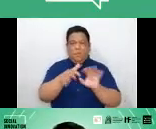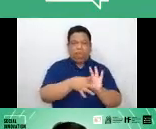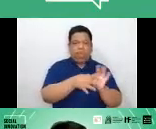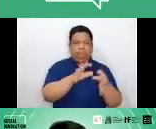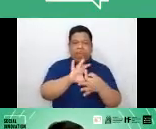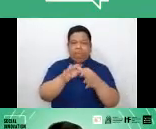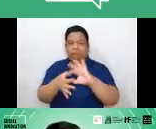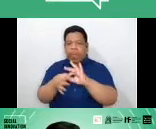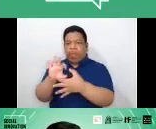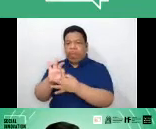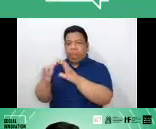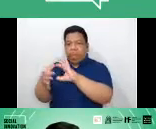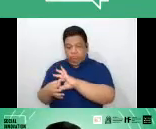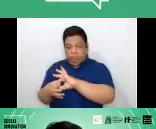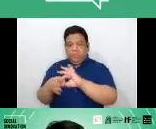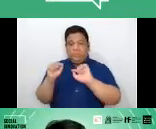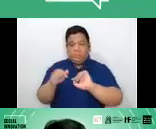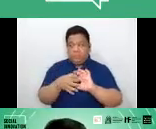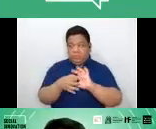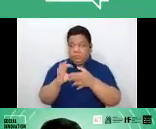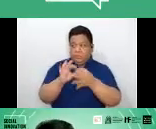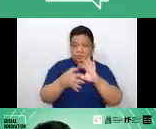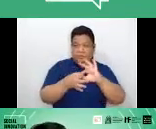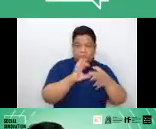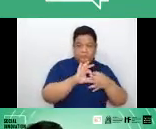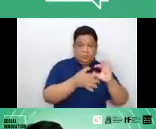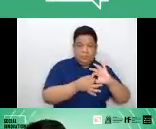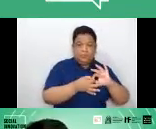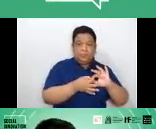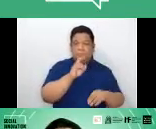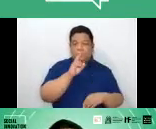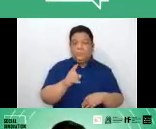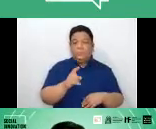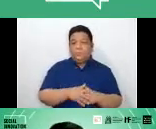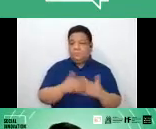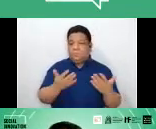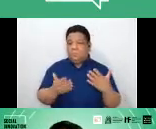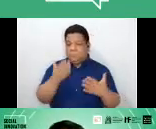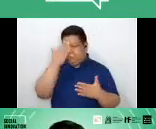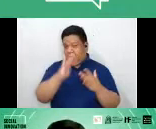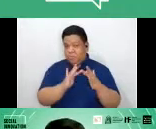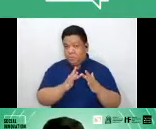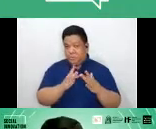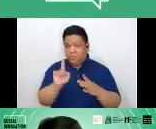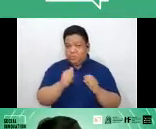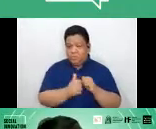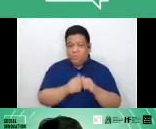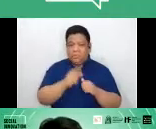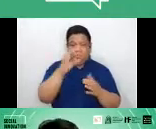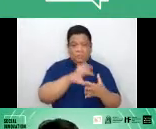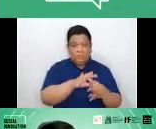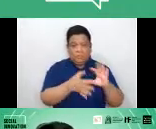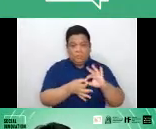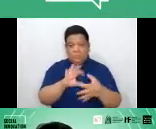interconnected network, which is, okay, don't quote me on this, but it might be what the internet stands for. But this interconnected network of systems,